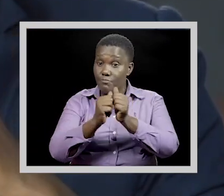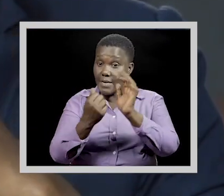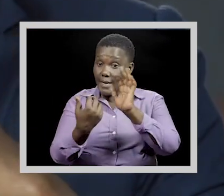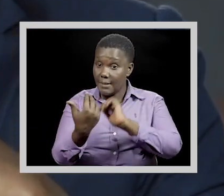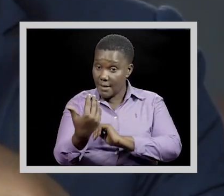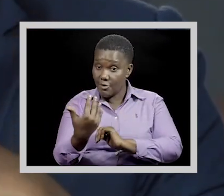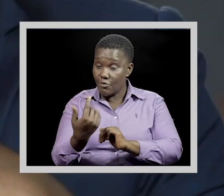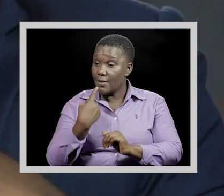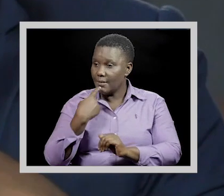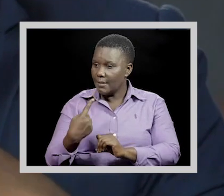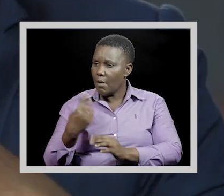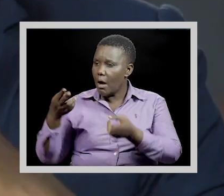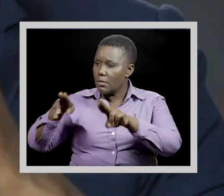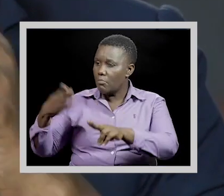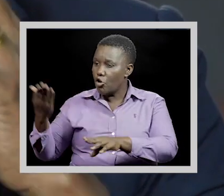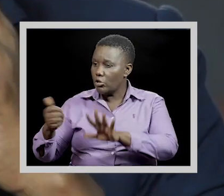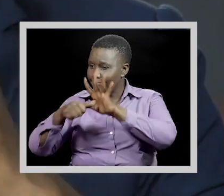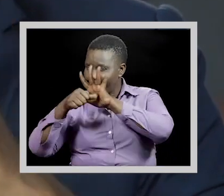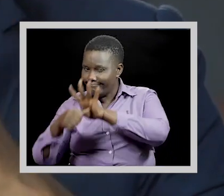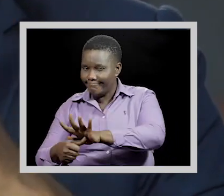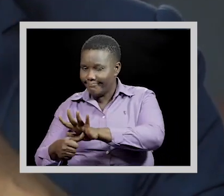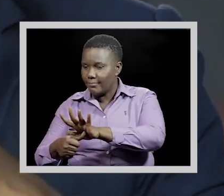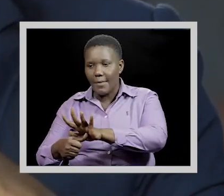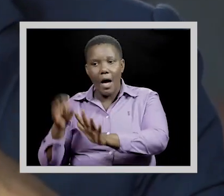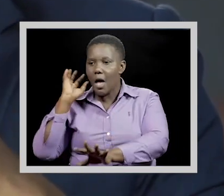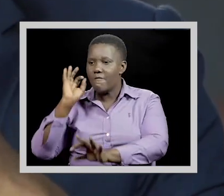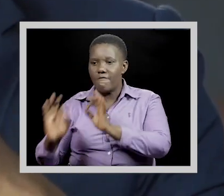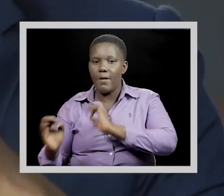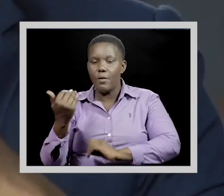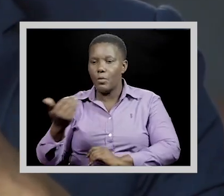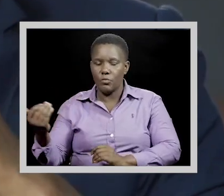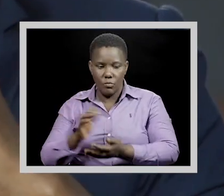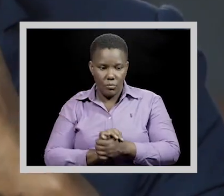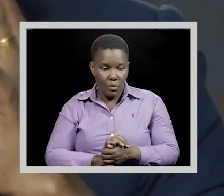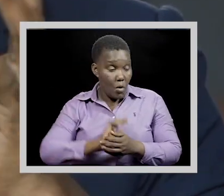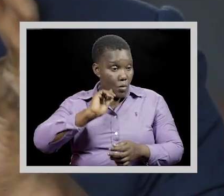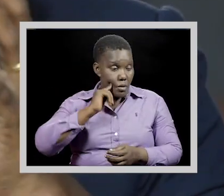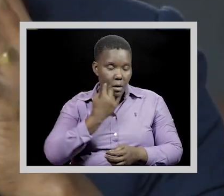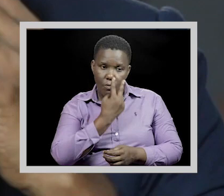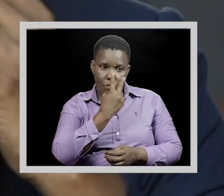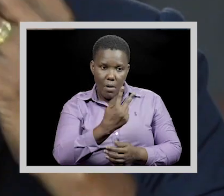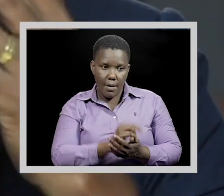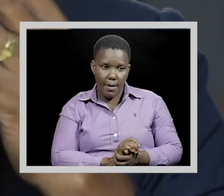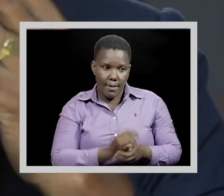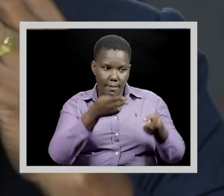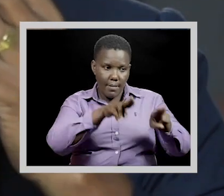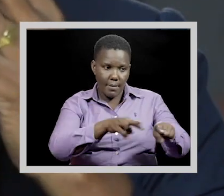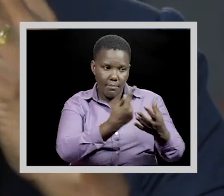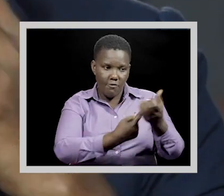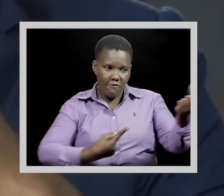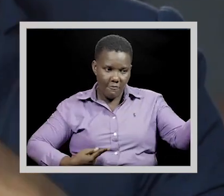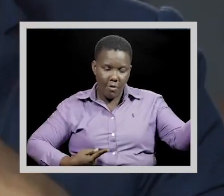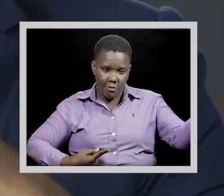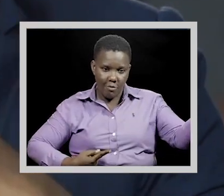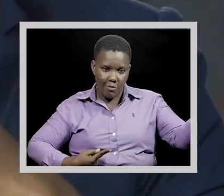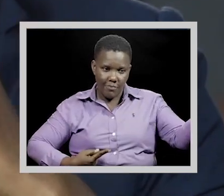sentences that are degrading, that are inhuman, should not be imposed to a child. When looking at imposing the